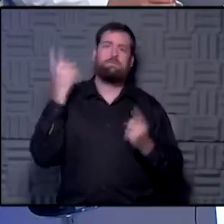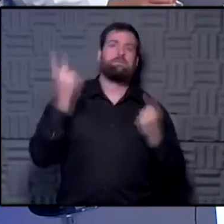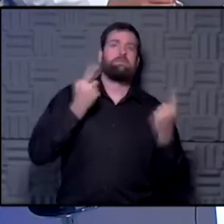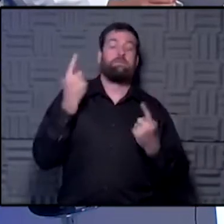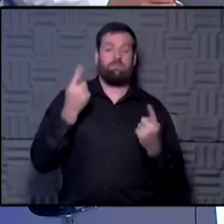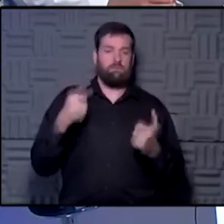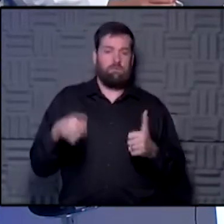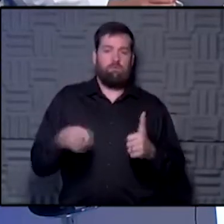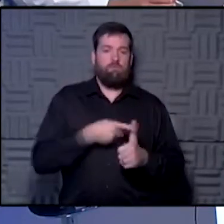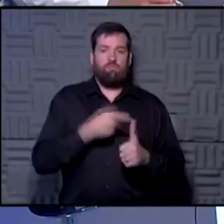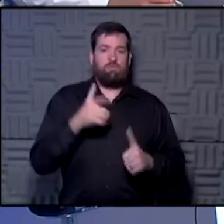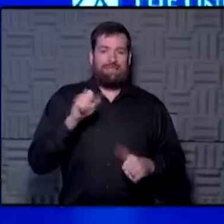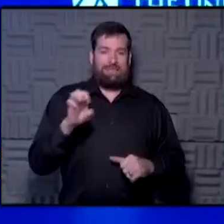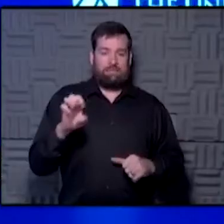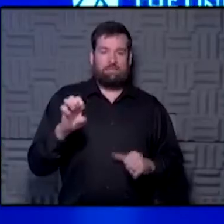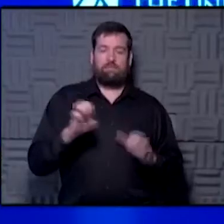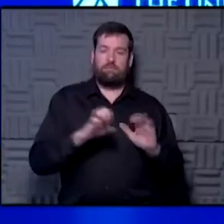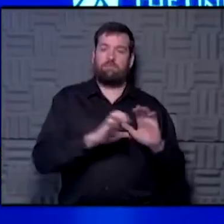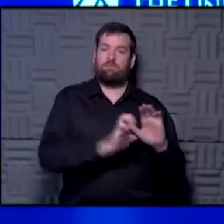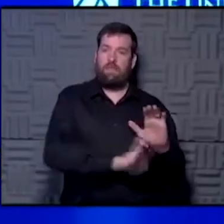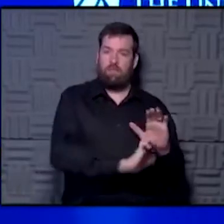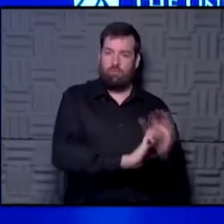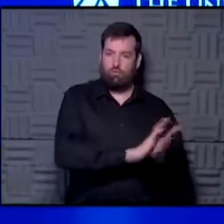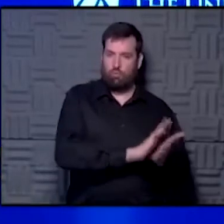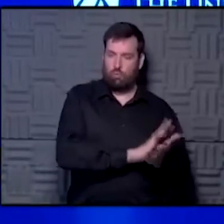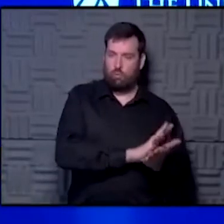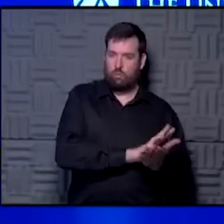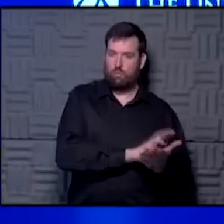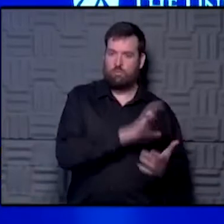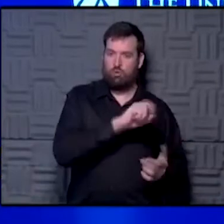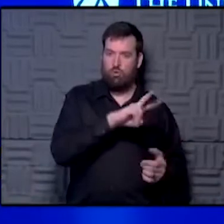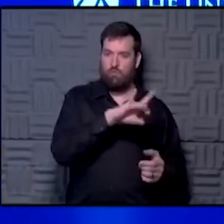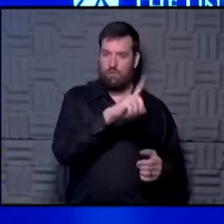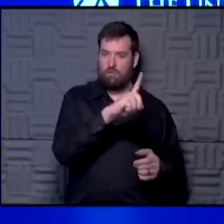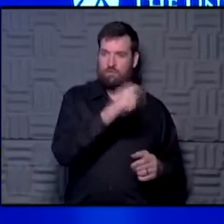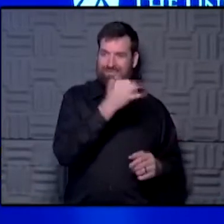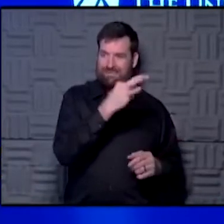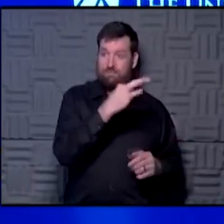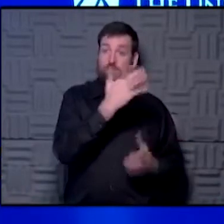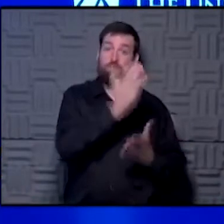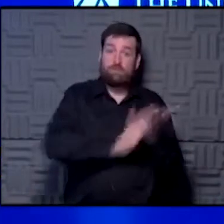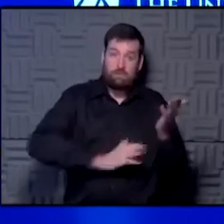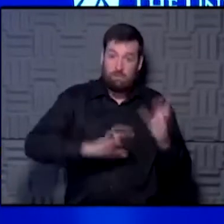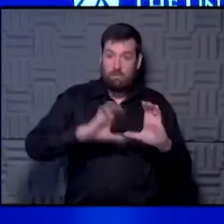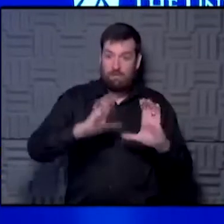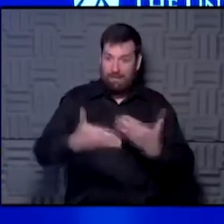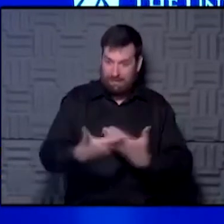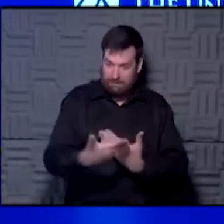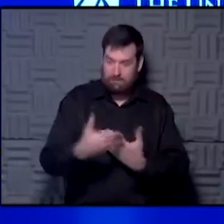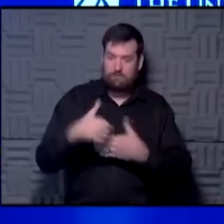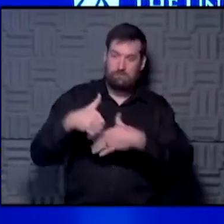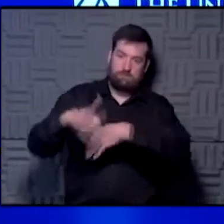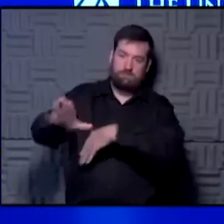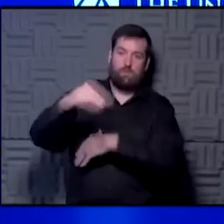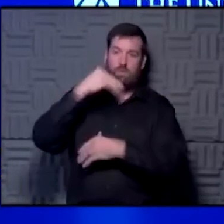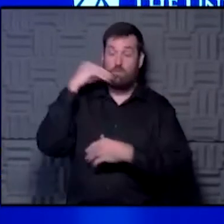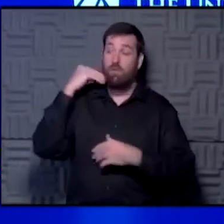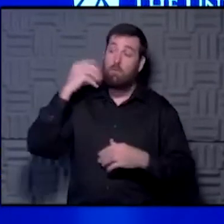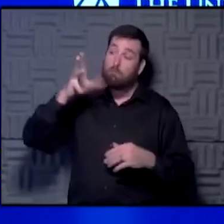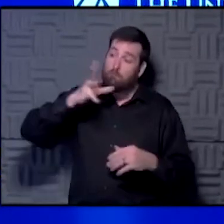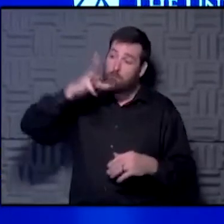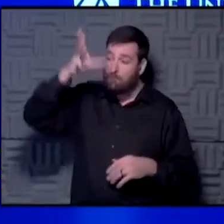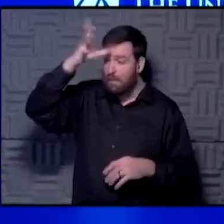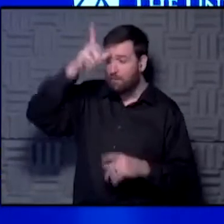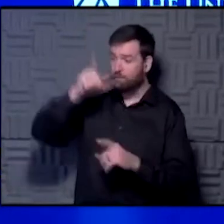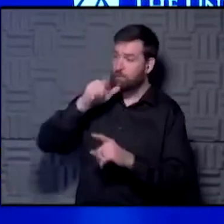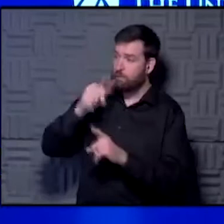says, we had our first cases in elementary school of COVID-19 that caused some classrooms to be sent home. The parents of the students that were